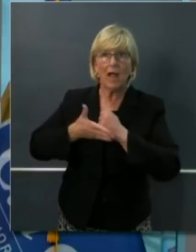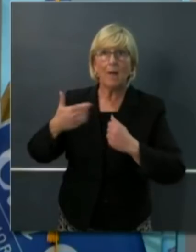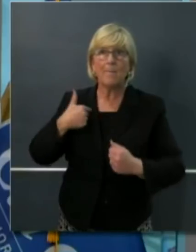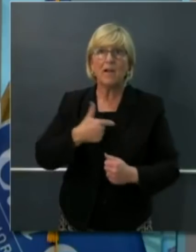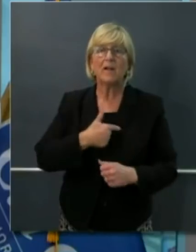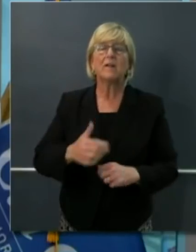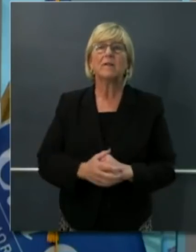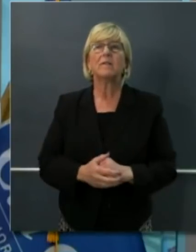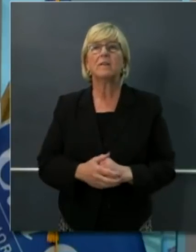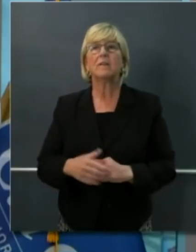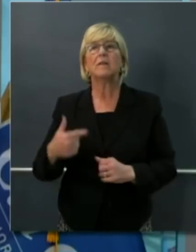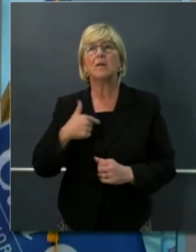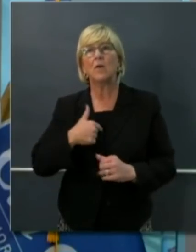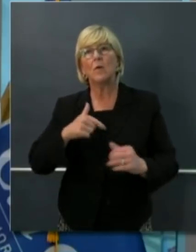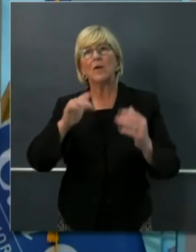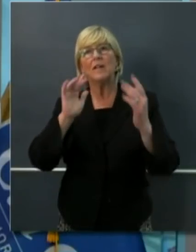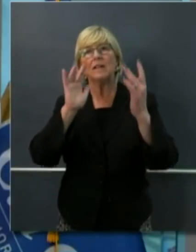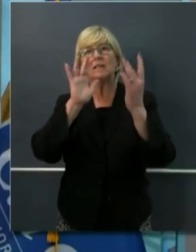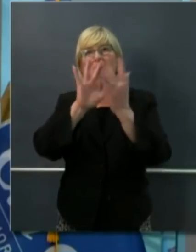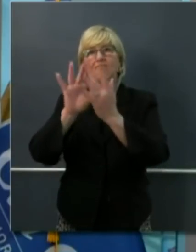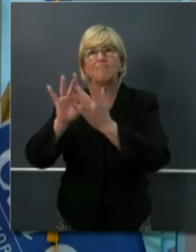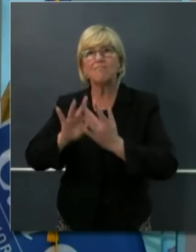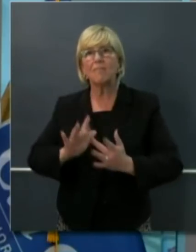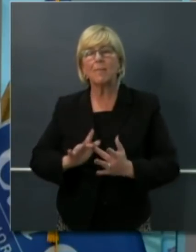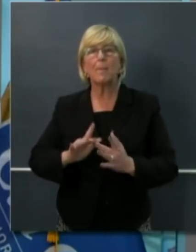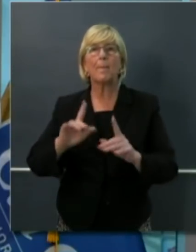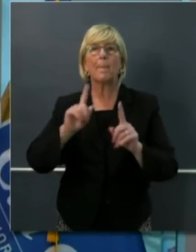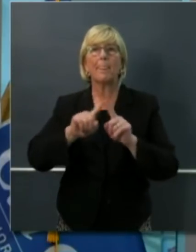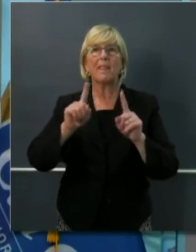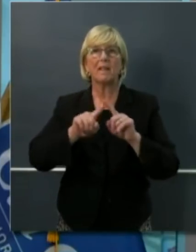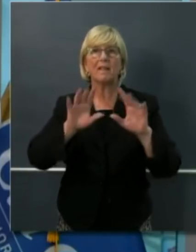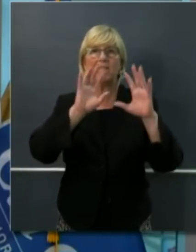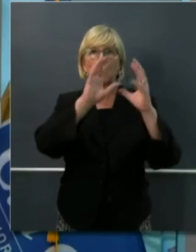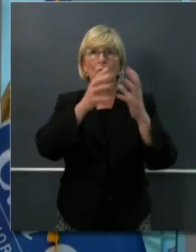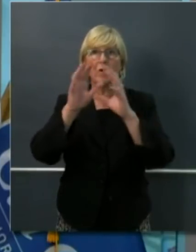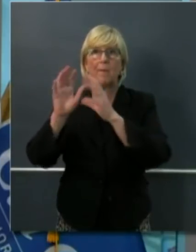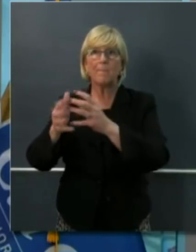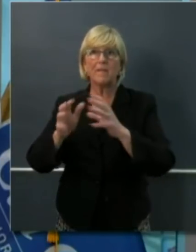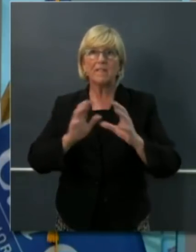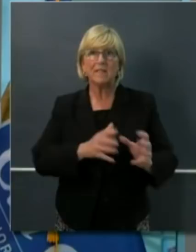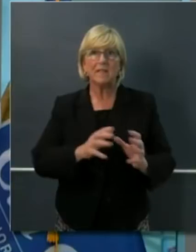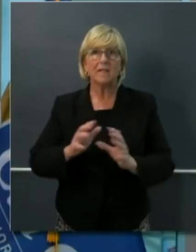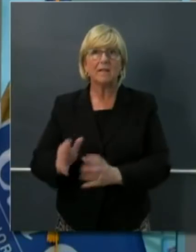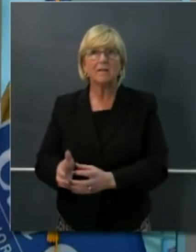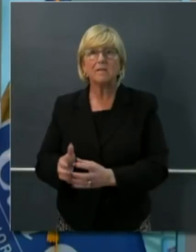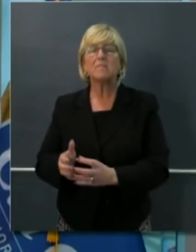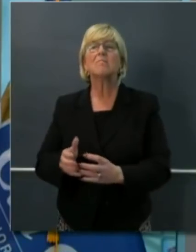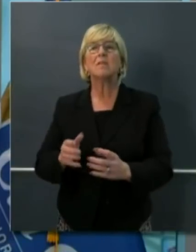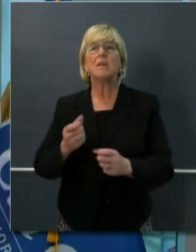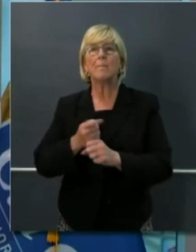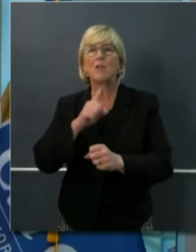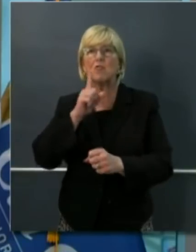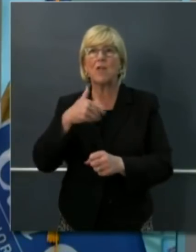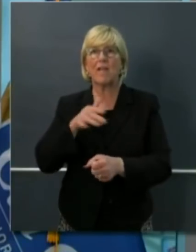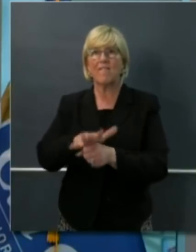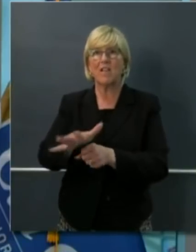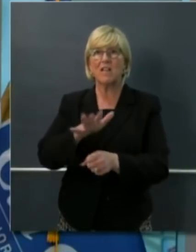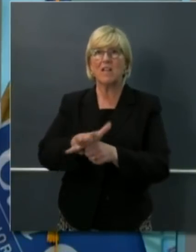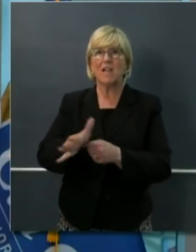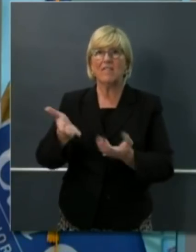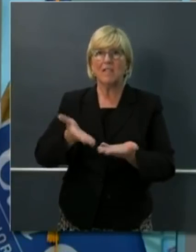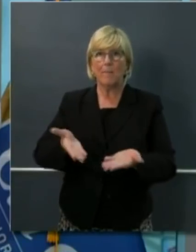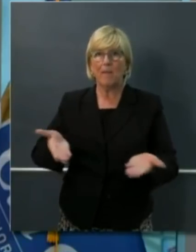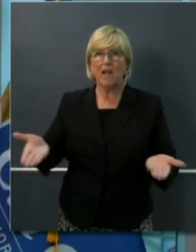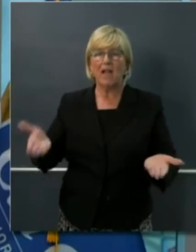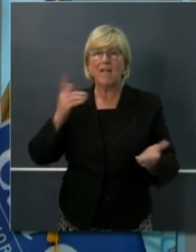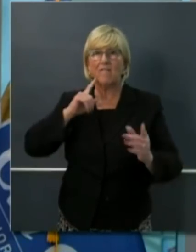state level through our testing task force, coordinating the connection of those supplies with the new testing sites that the governor